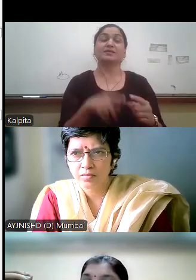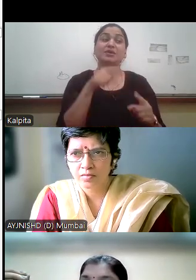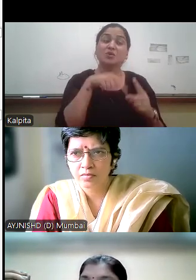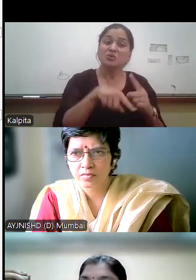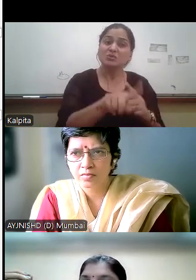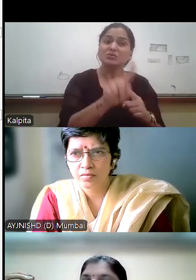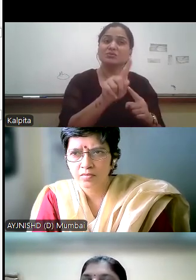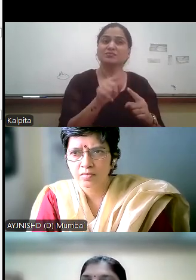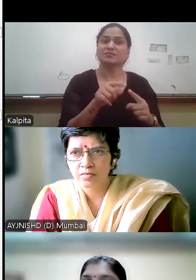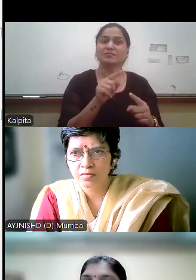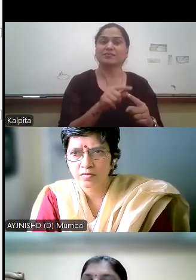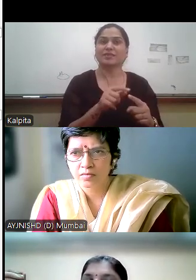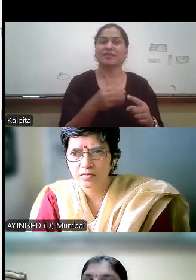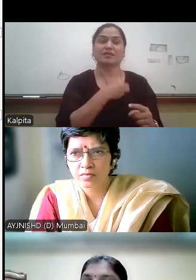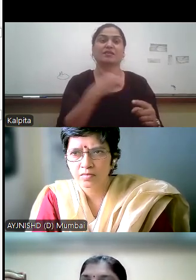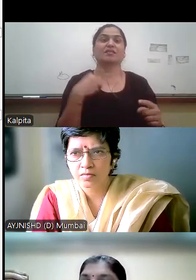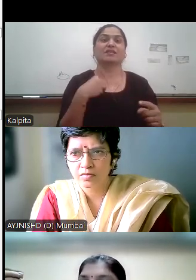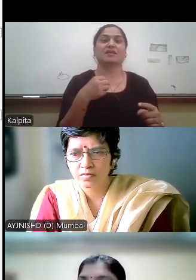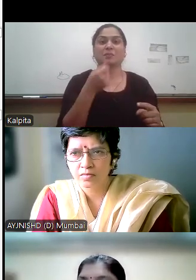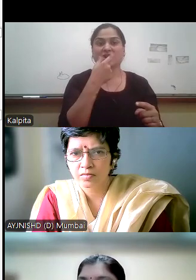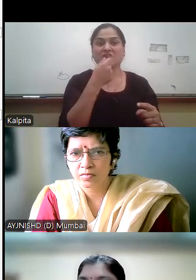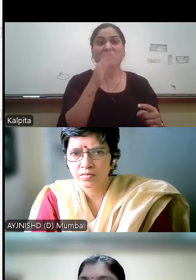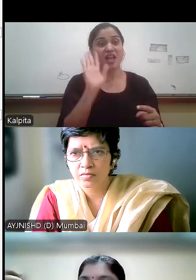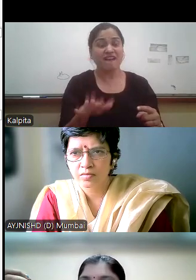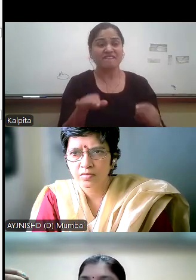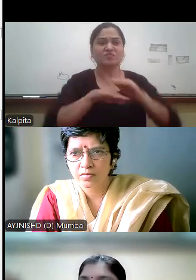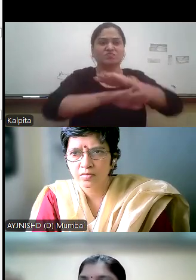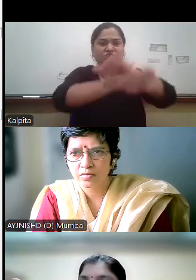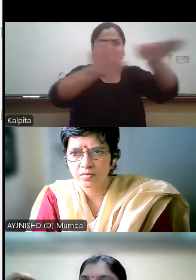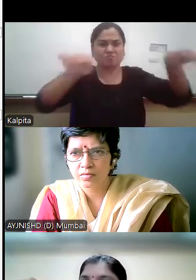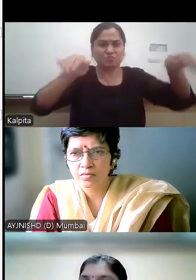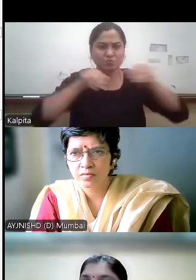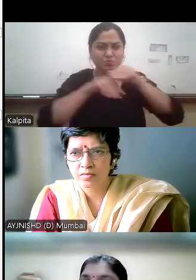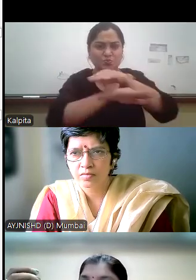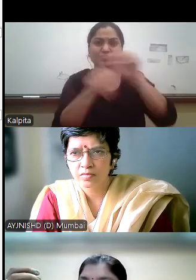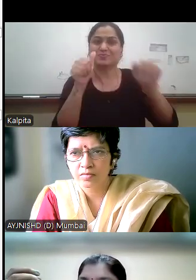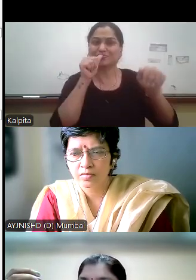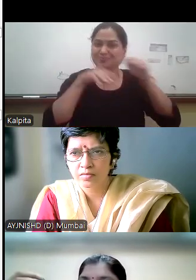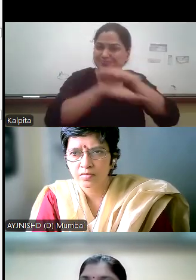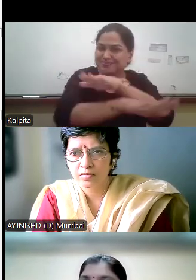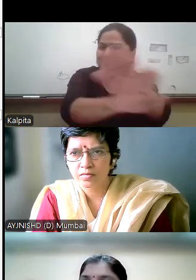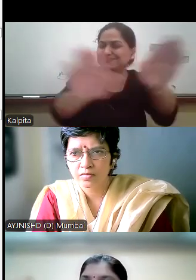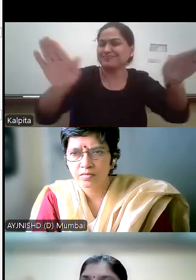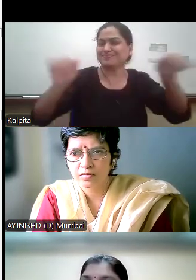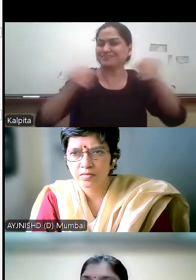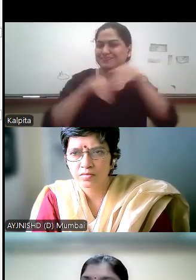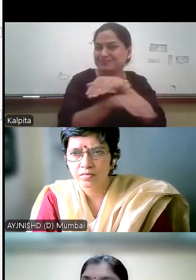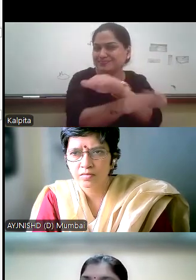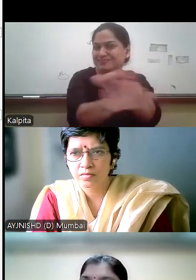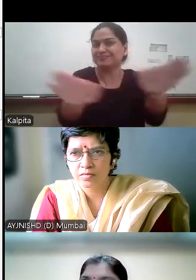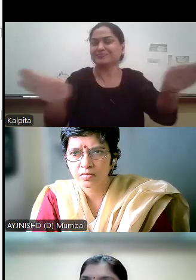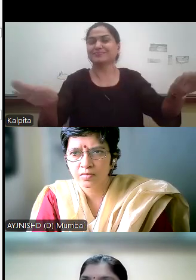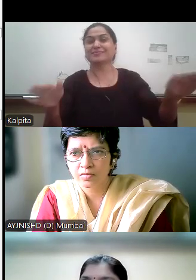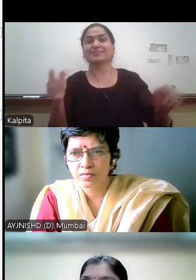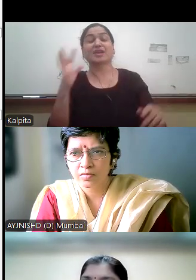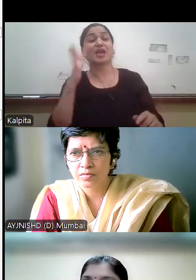is a very good technique which is used. Then swimming, aqua therapy is very good to release the muscle tone. The moment we take the